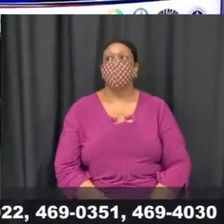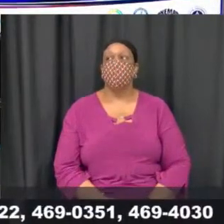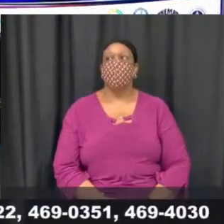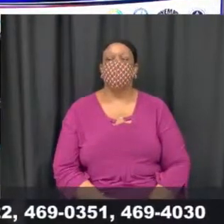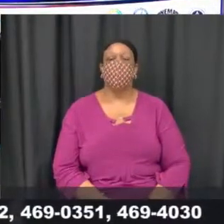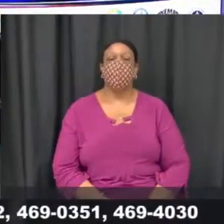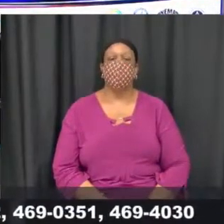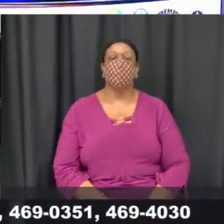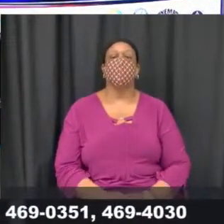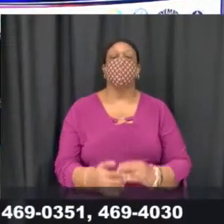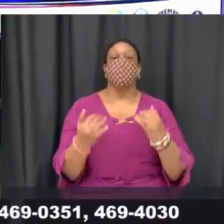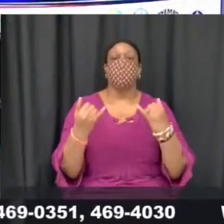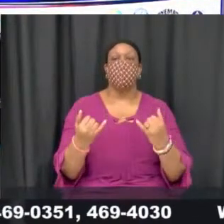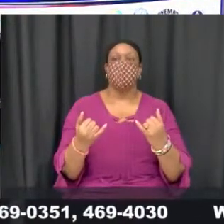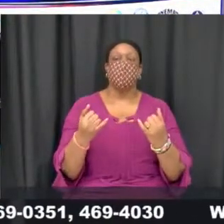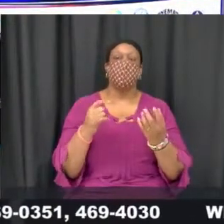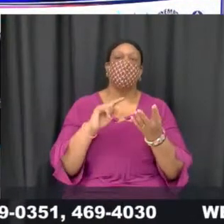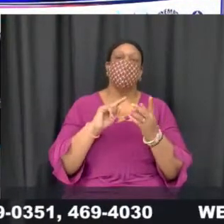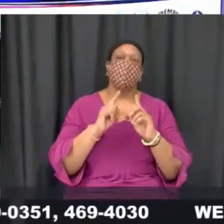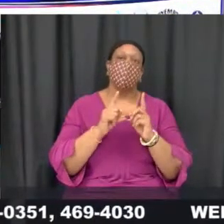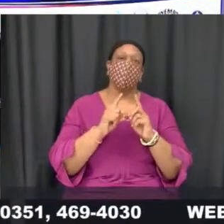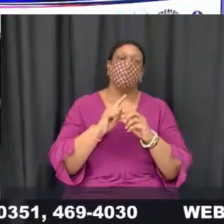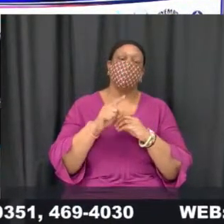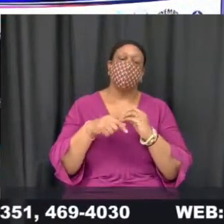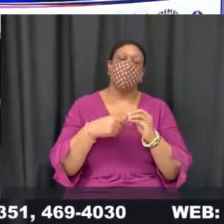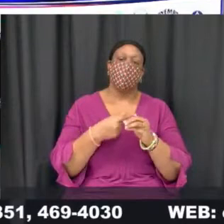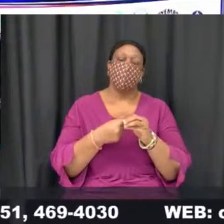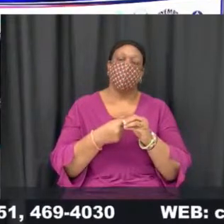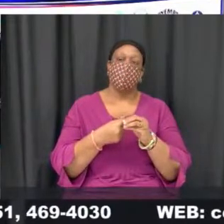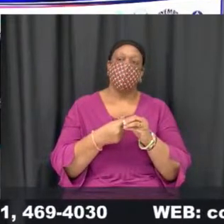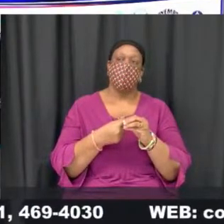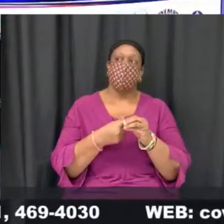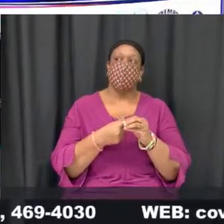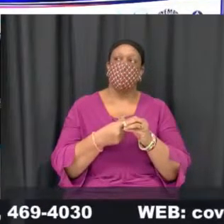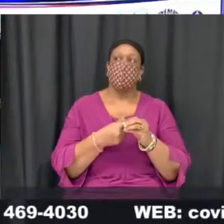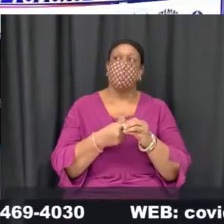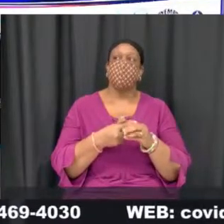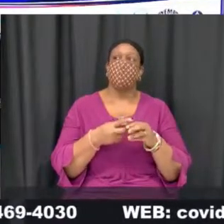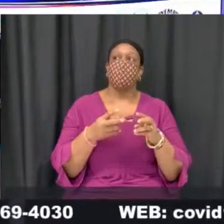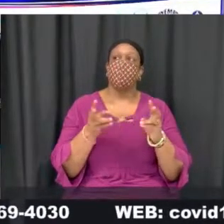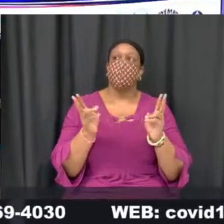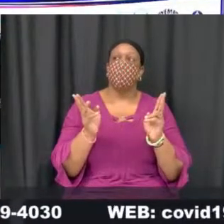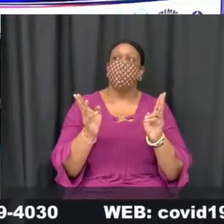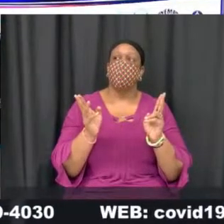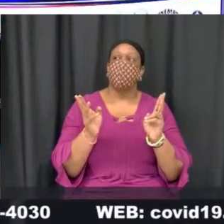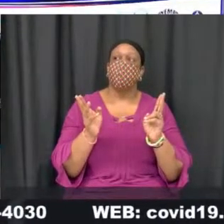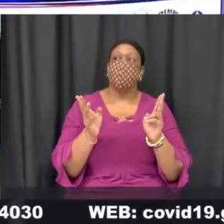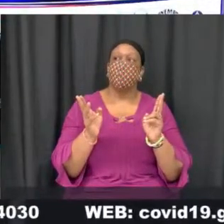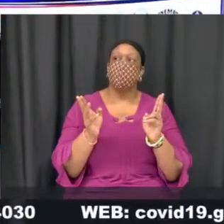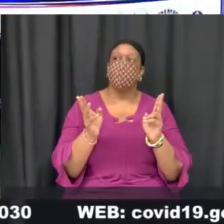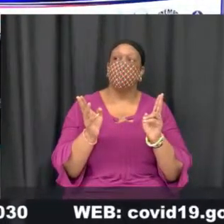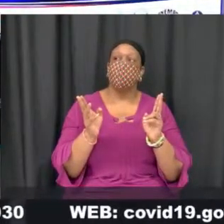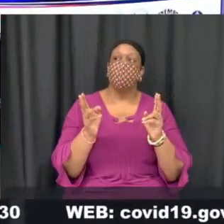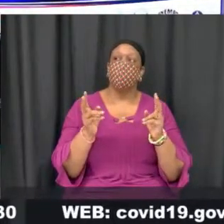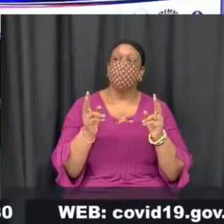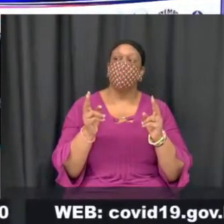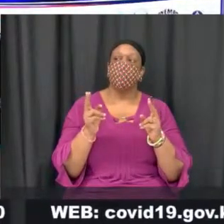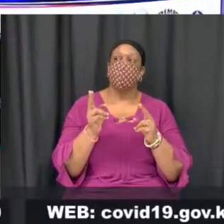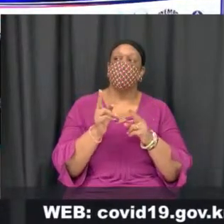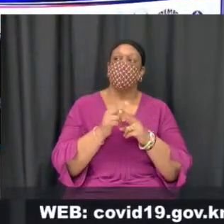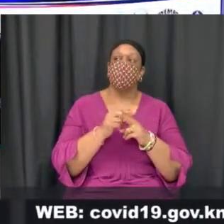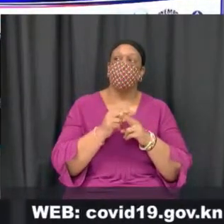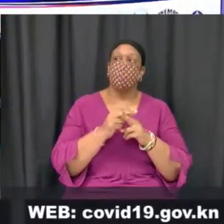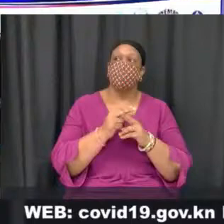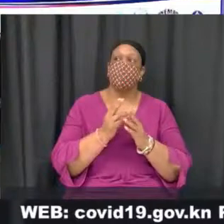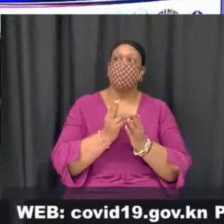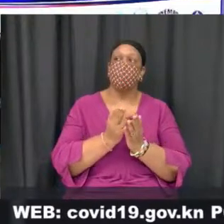want to start by highlighting that we are expecting the Seaborne Odyssey